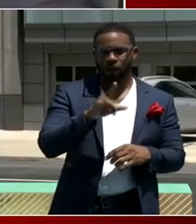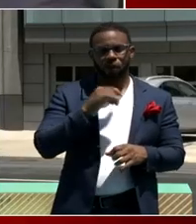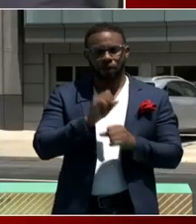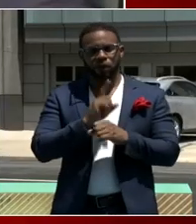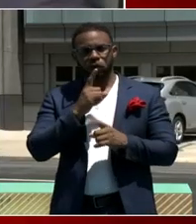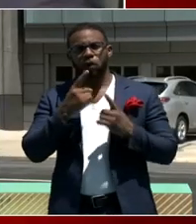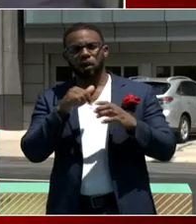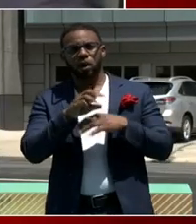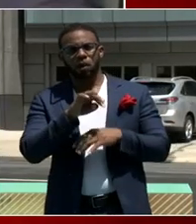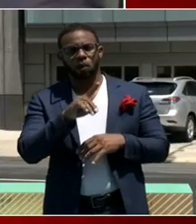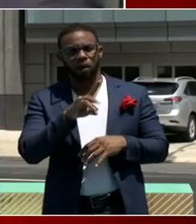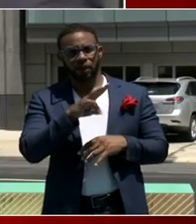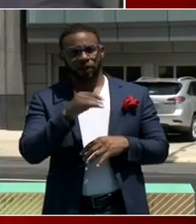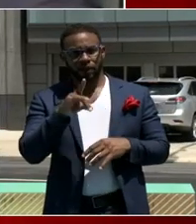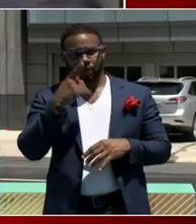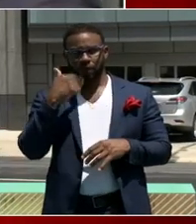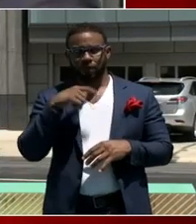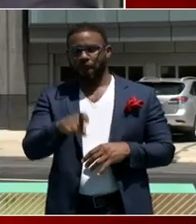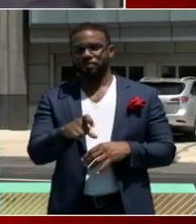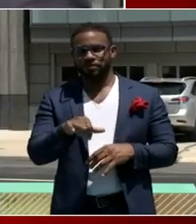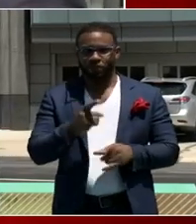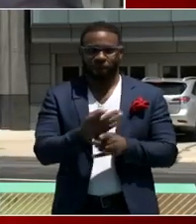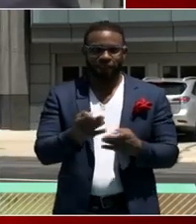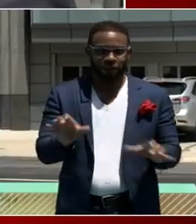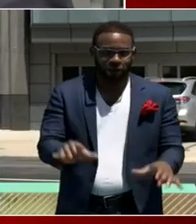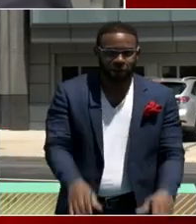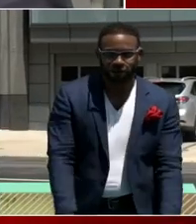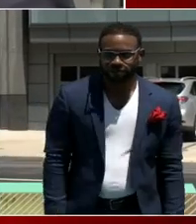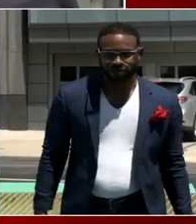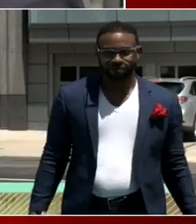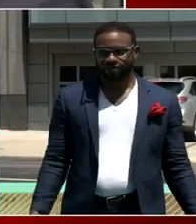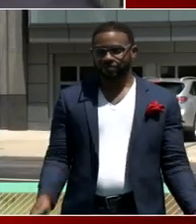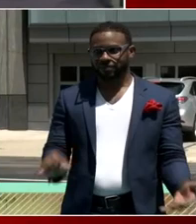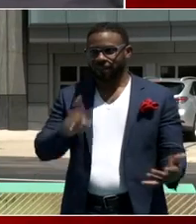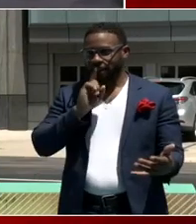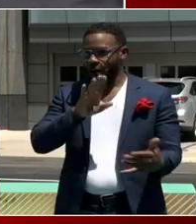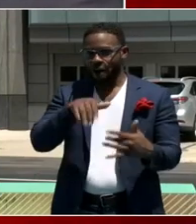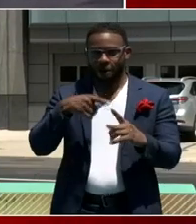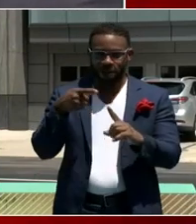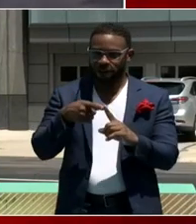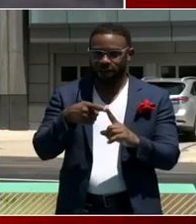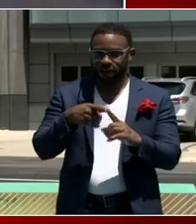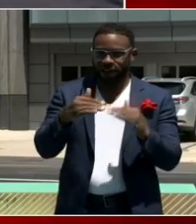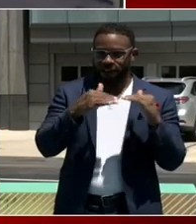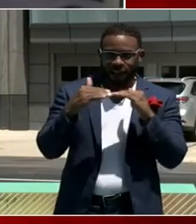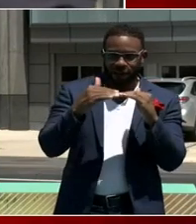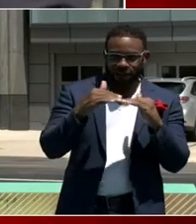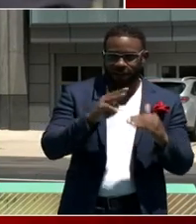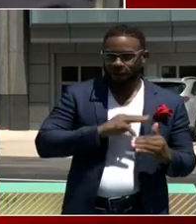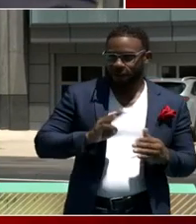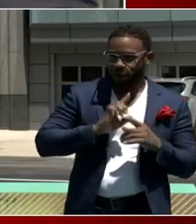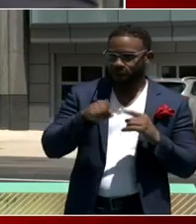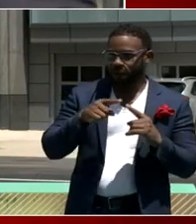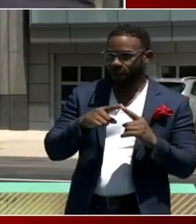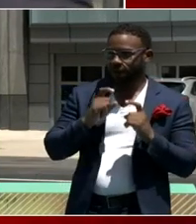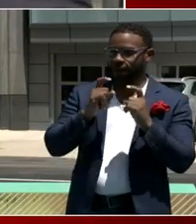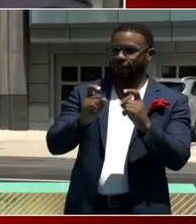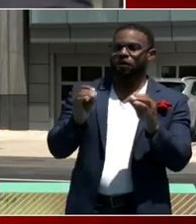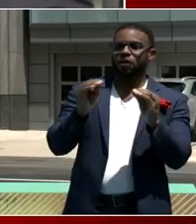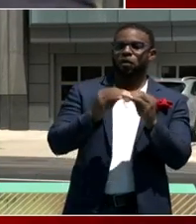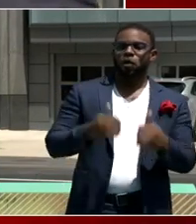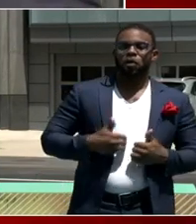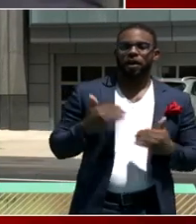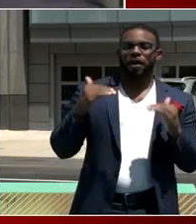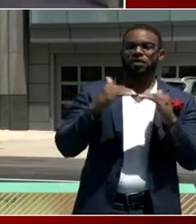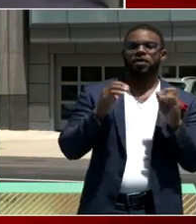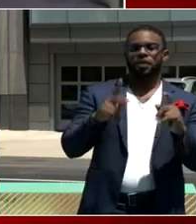in Ward 7 and 8 because we have to. It's the right thing to do, and it is all about equity, as Mayor Bowser talks about giving more